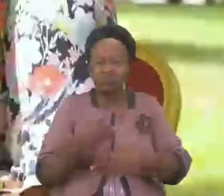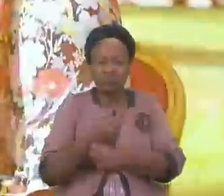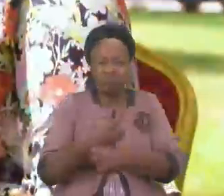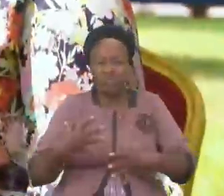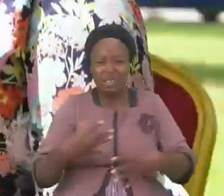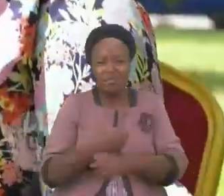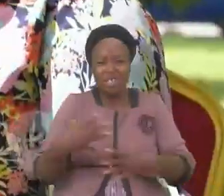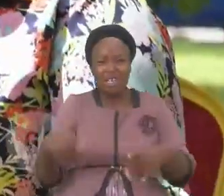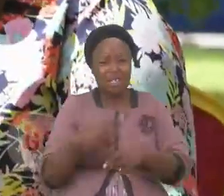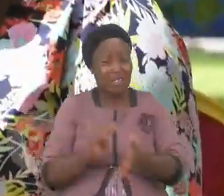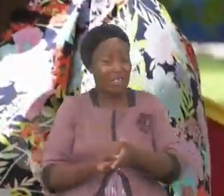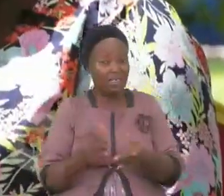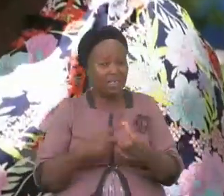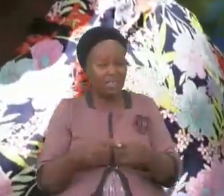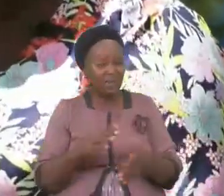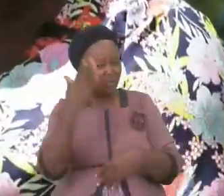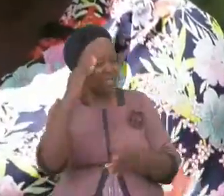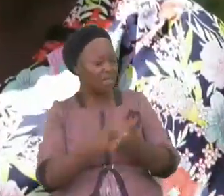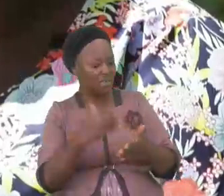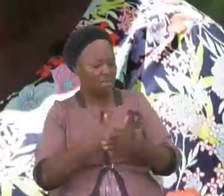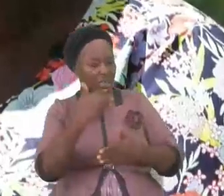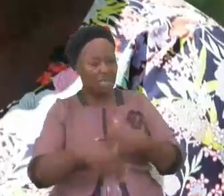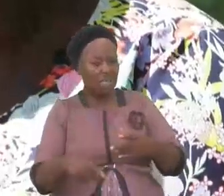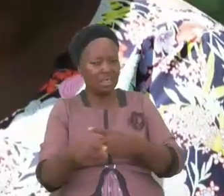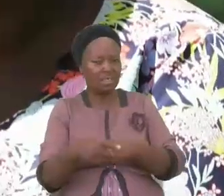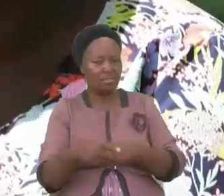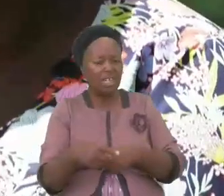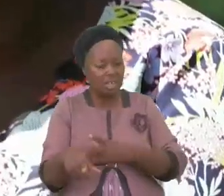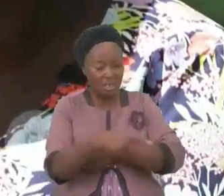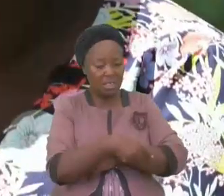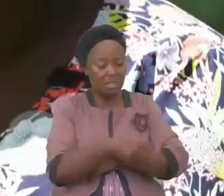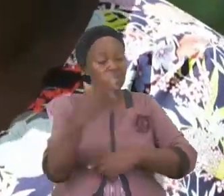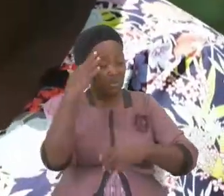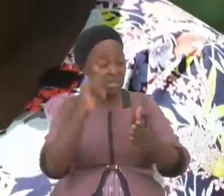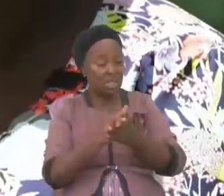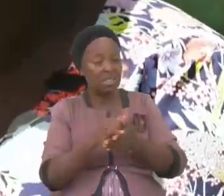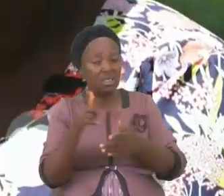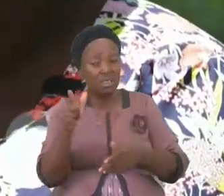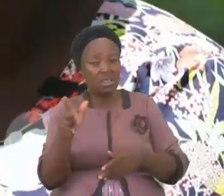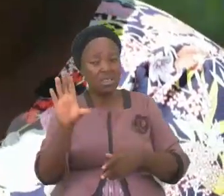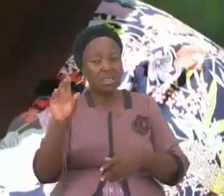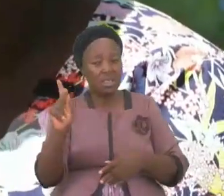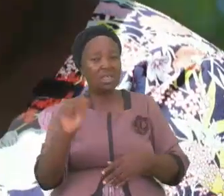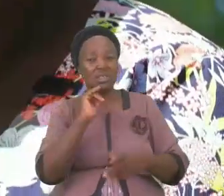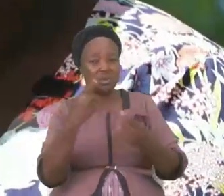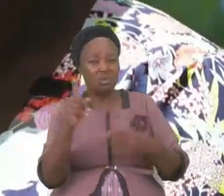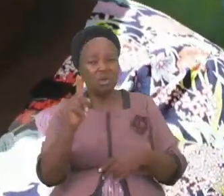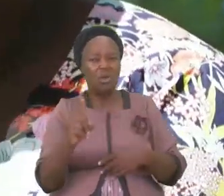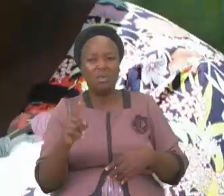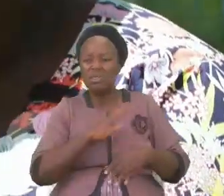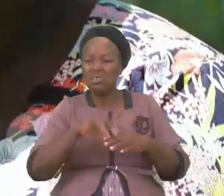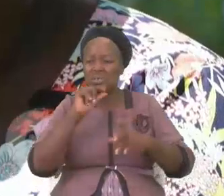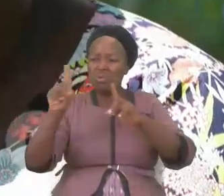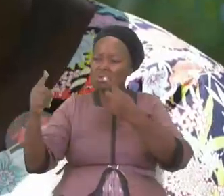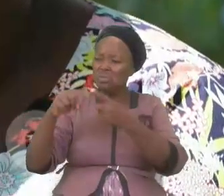Bori. I did not even attend the Alpha location. I'm in a satellite. And I believe that anywhere I